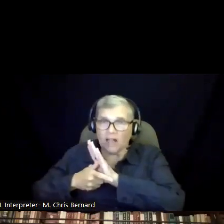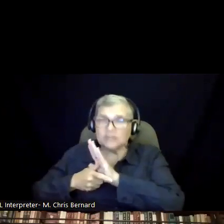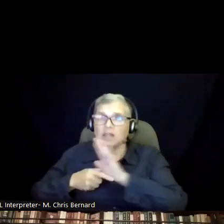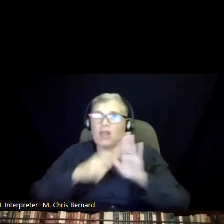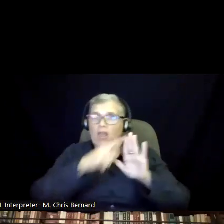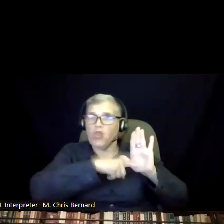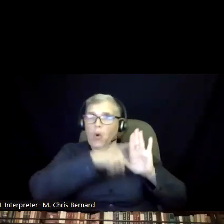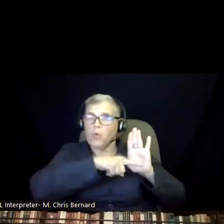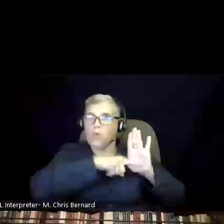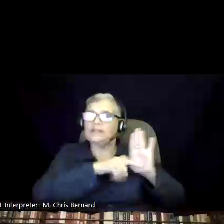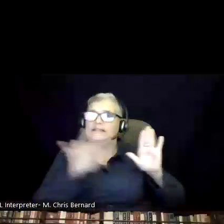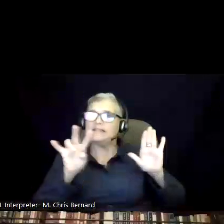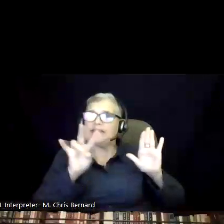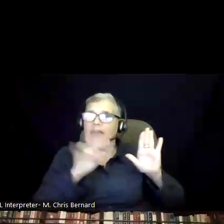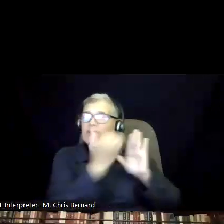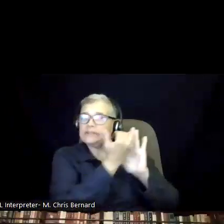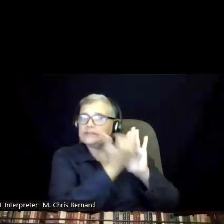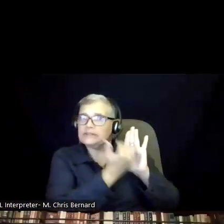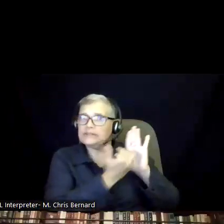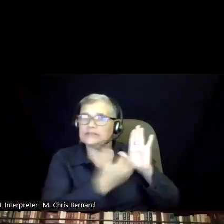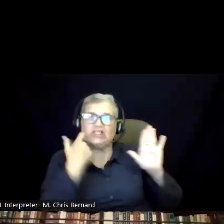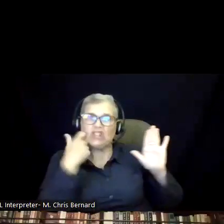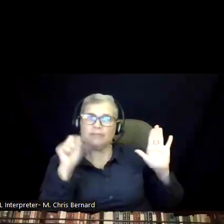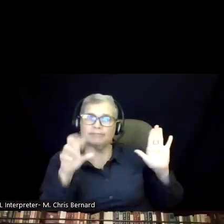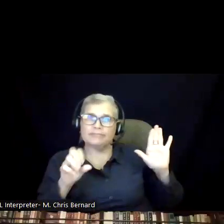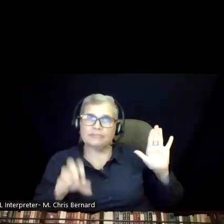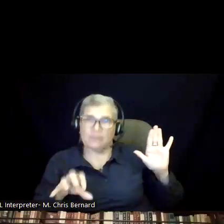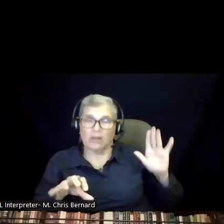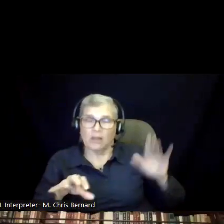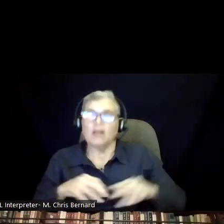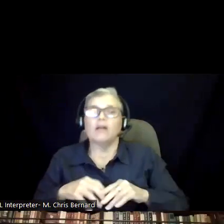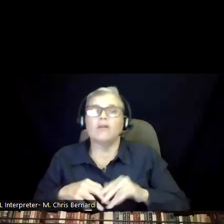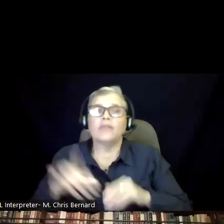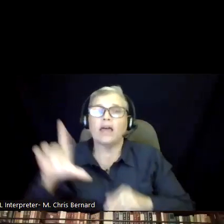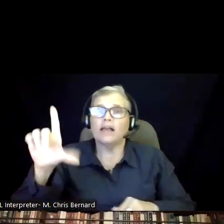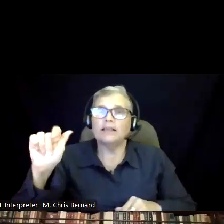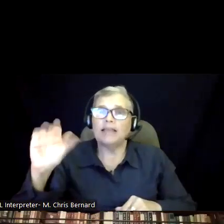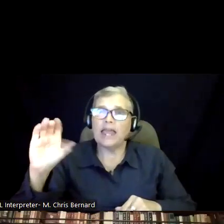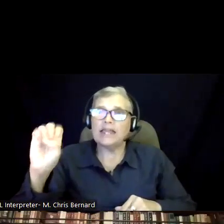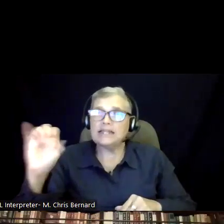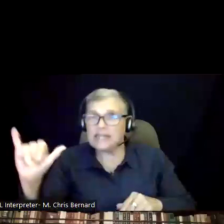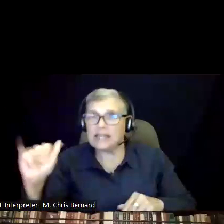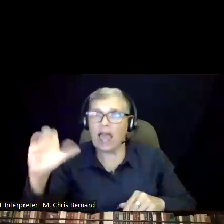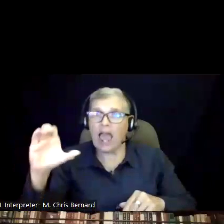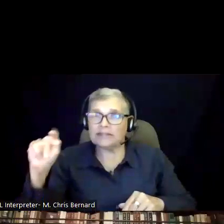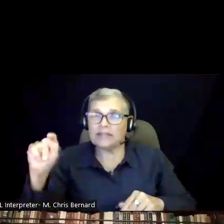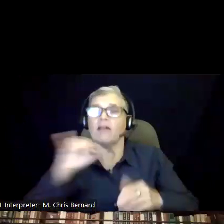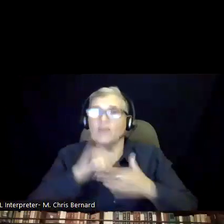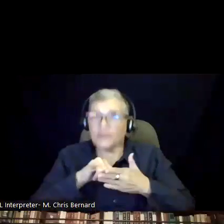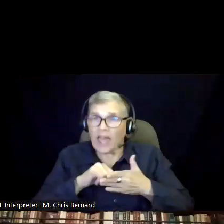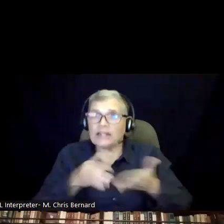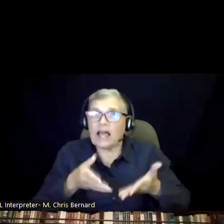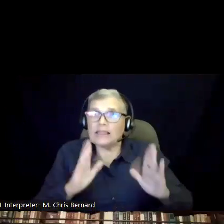North American model. I think the best connection is probably the Lacey Act, which regulated the interstate trade of wildlife.